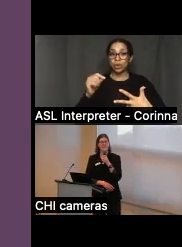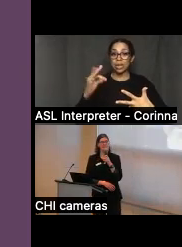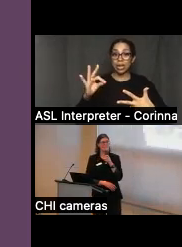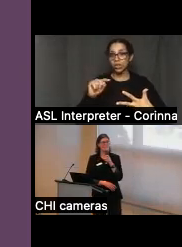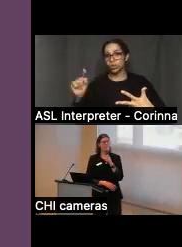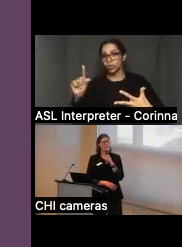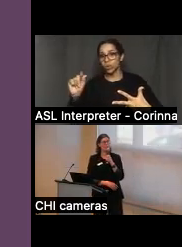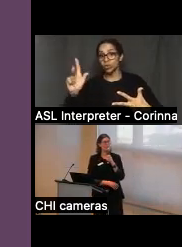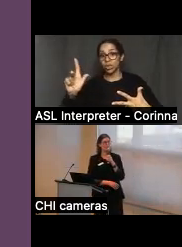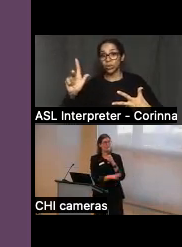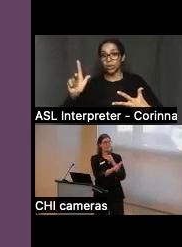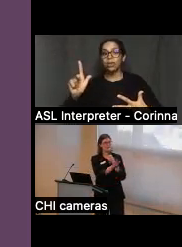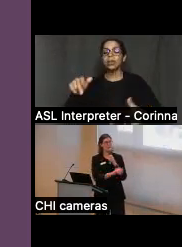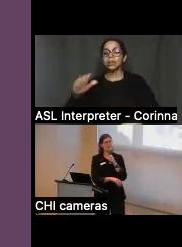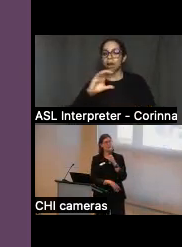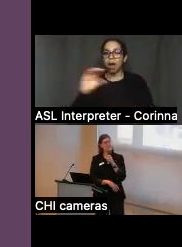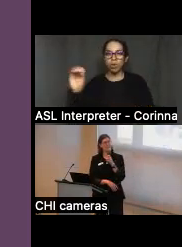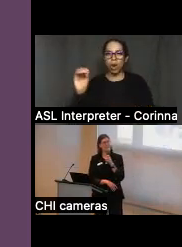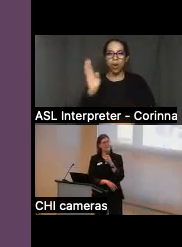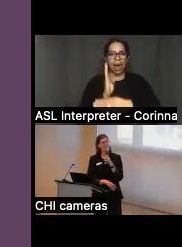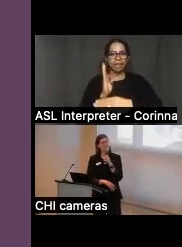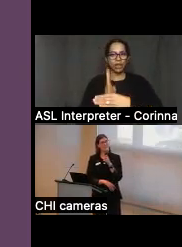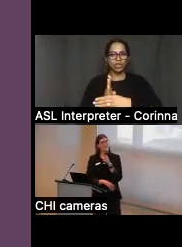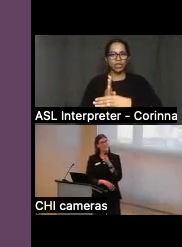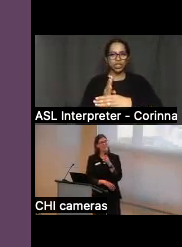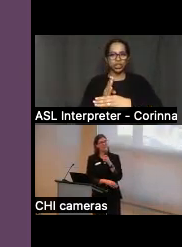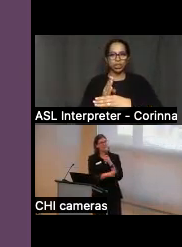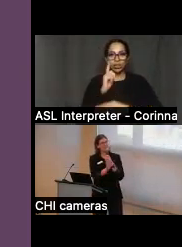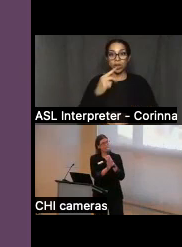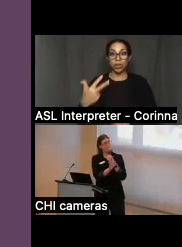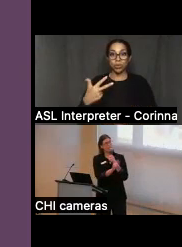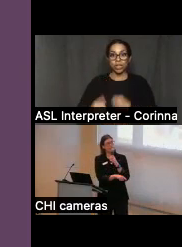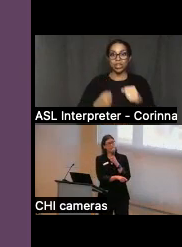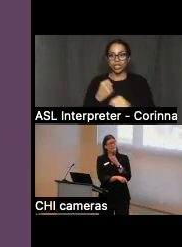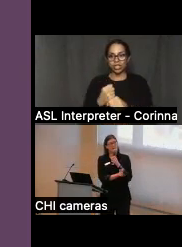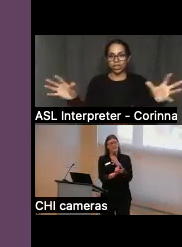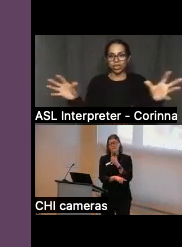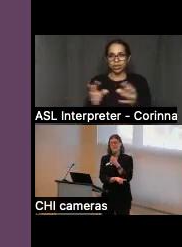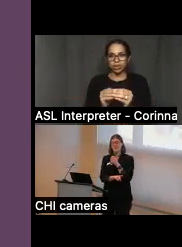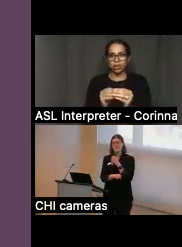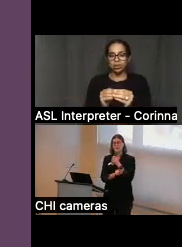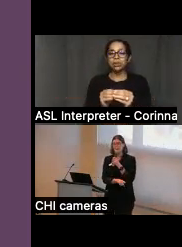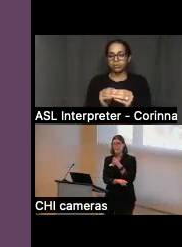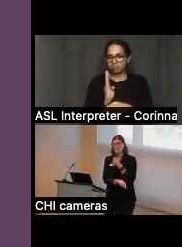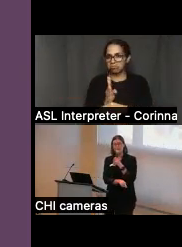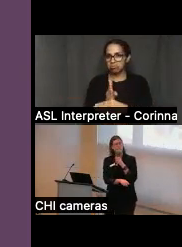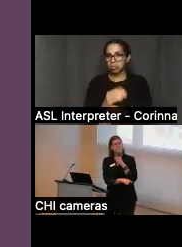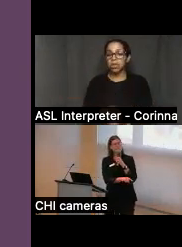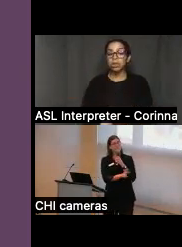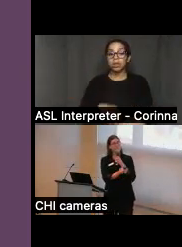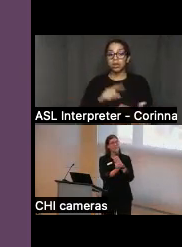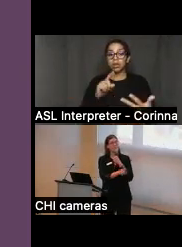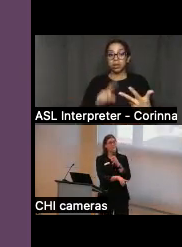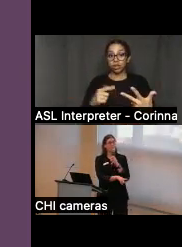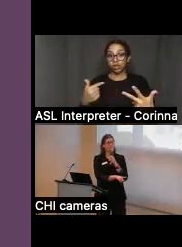this estimate between those 3 years. The green bar is those who own their own